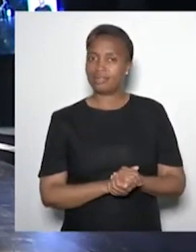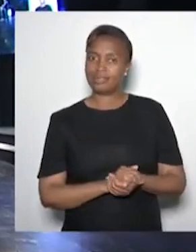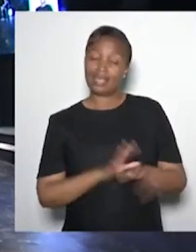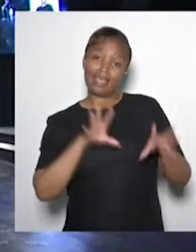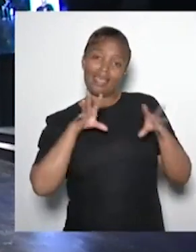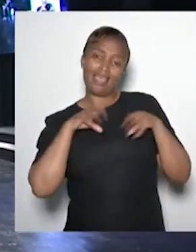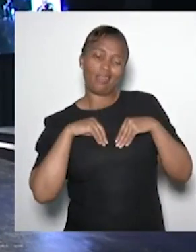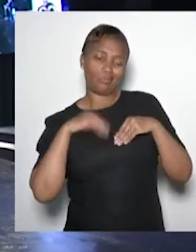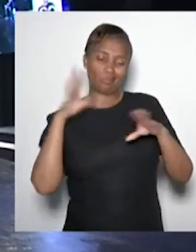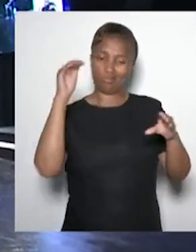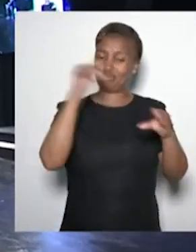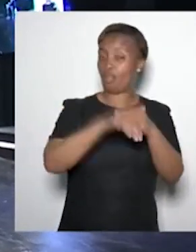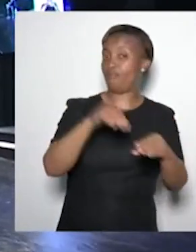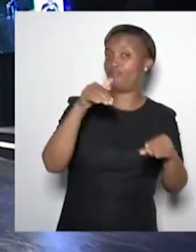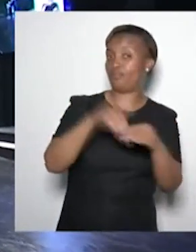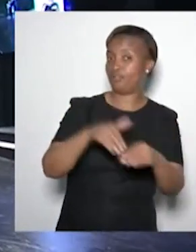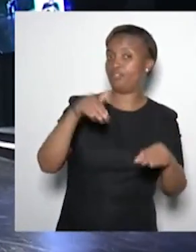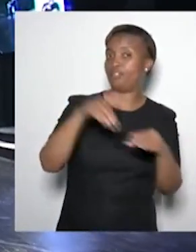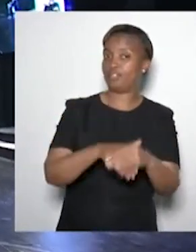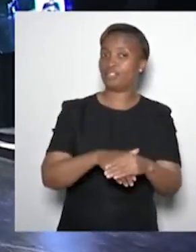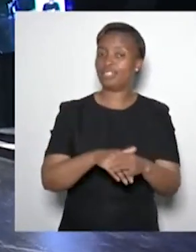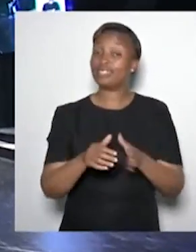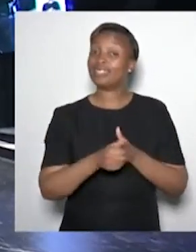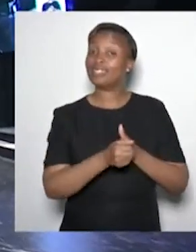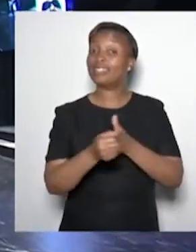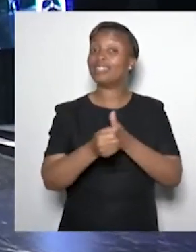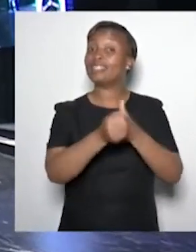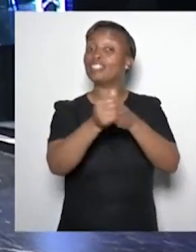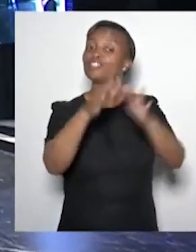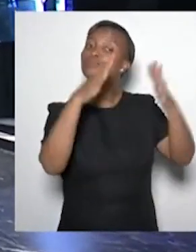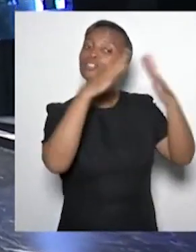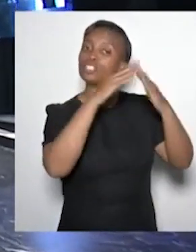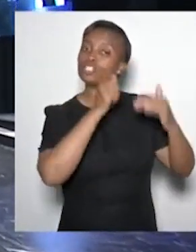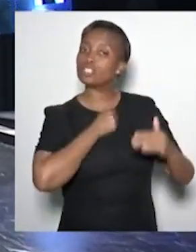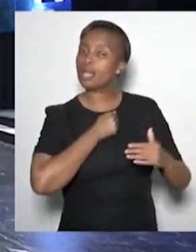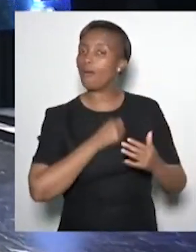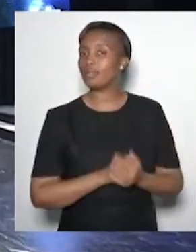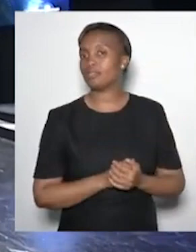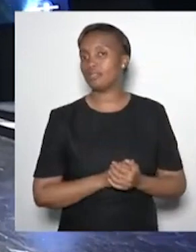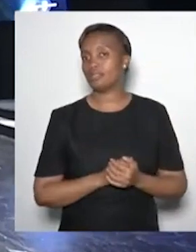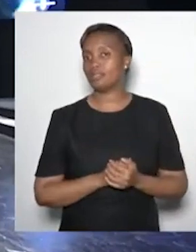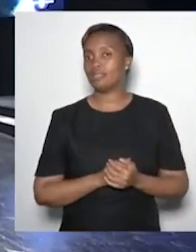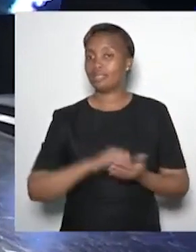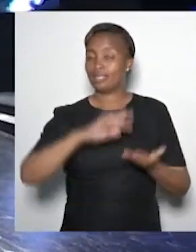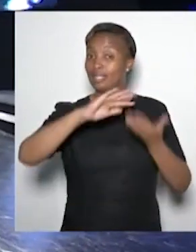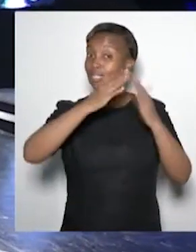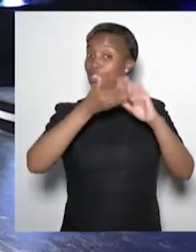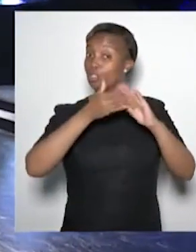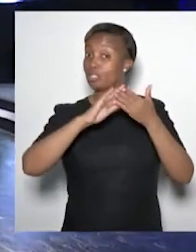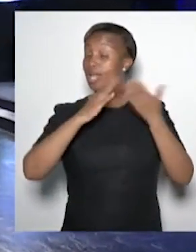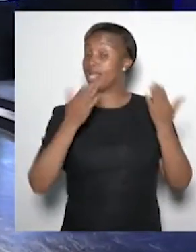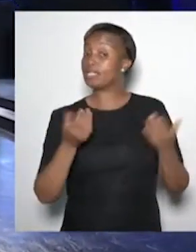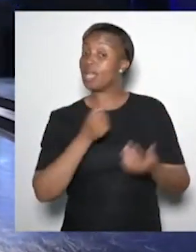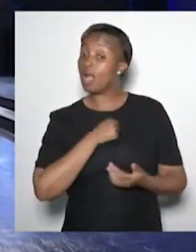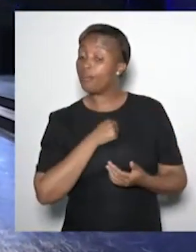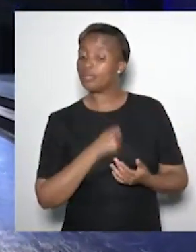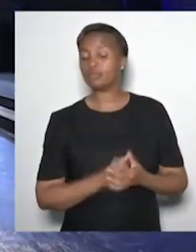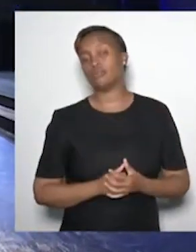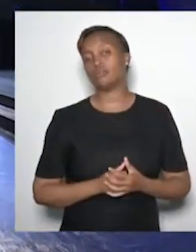Let them get involved even in leadership in the church, even in society.